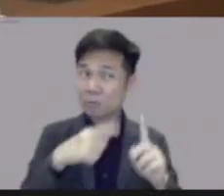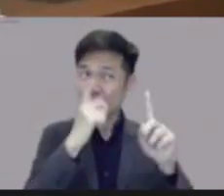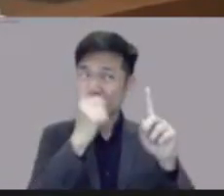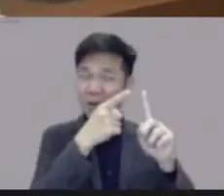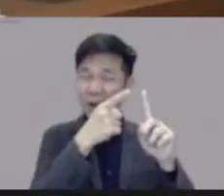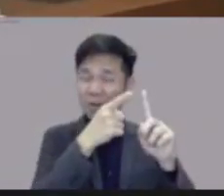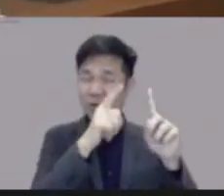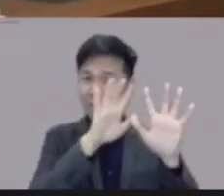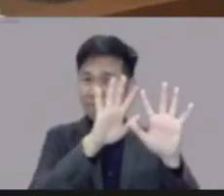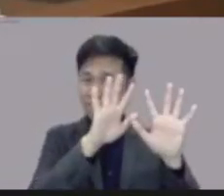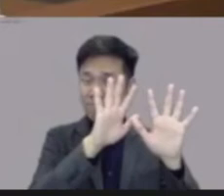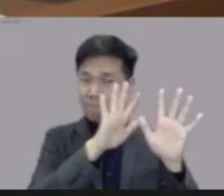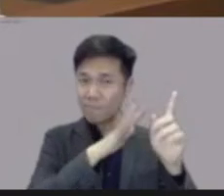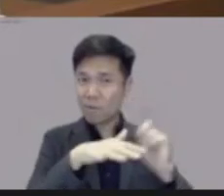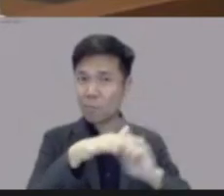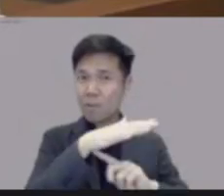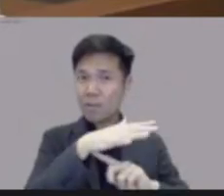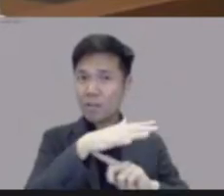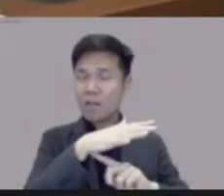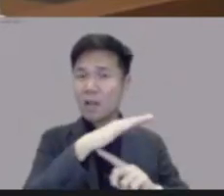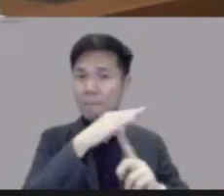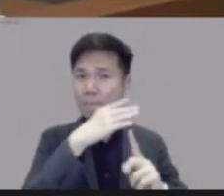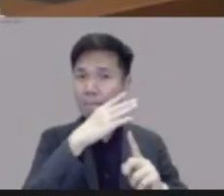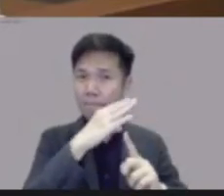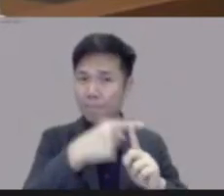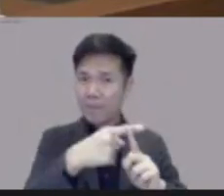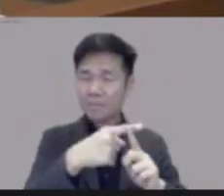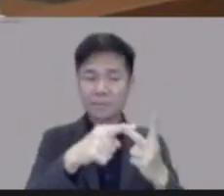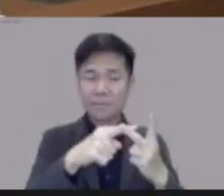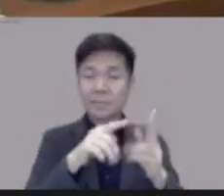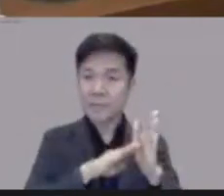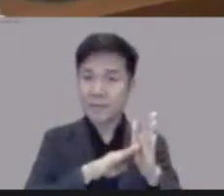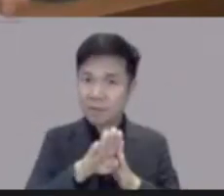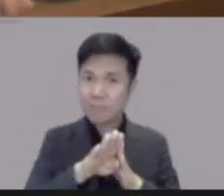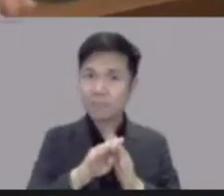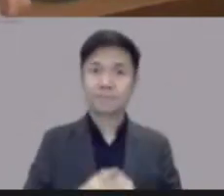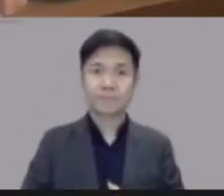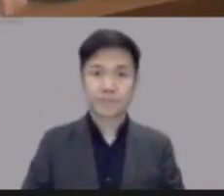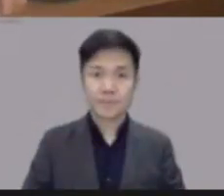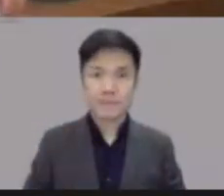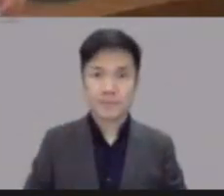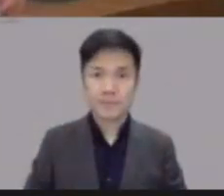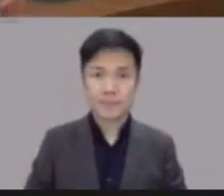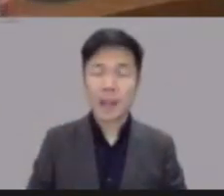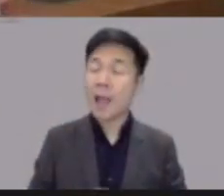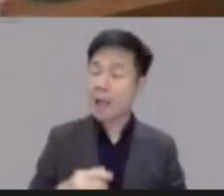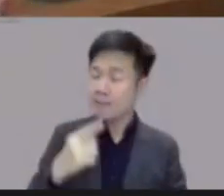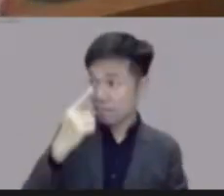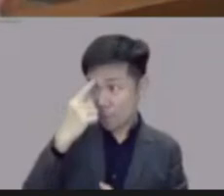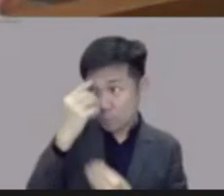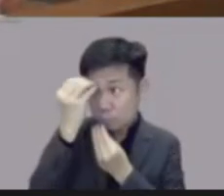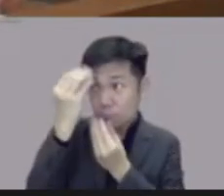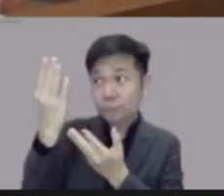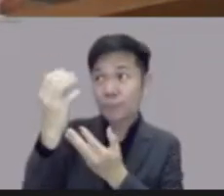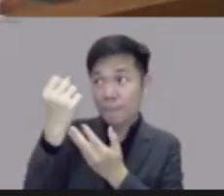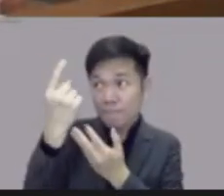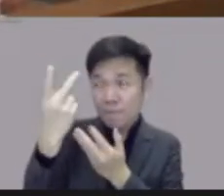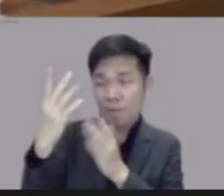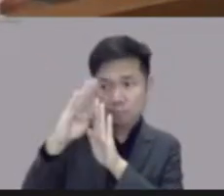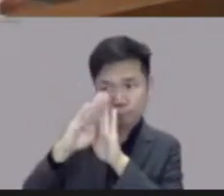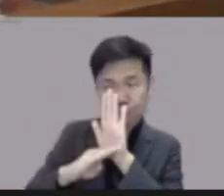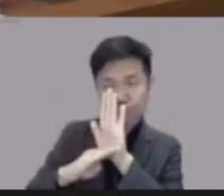development I have a few proposals on the terms of reference